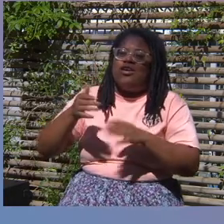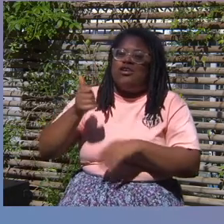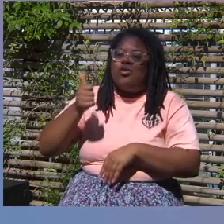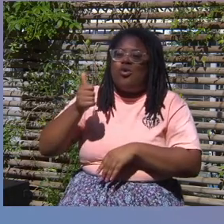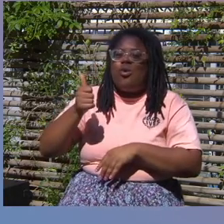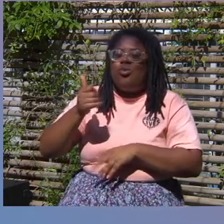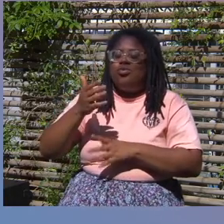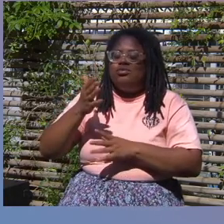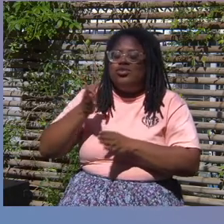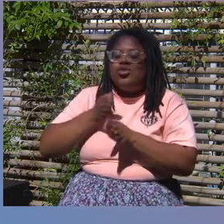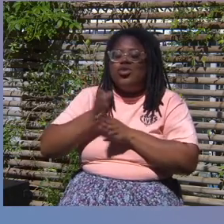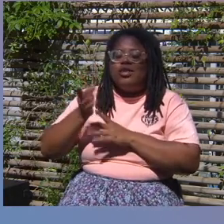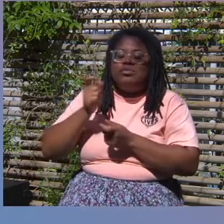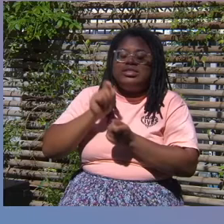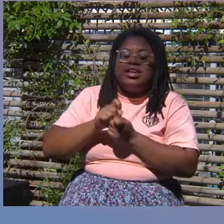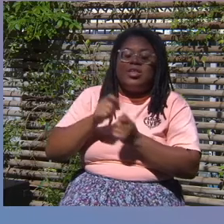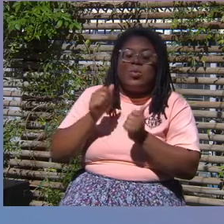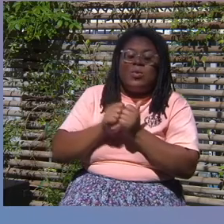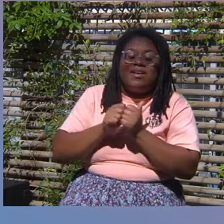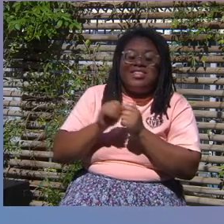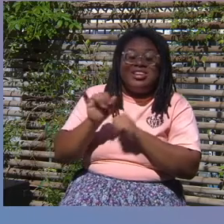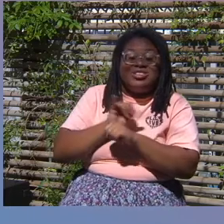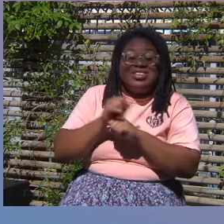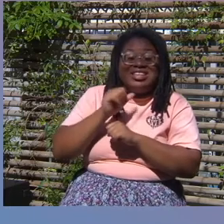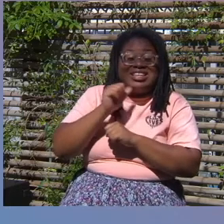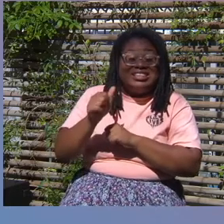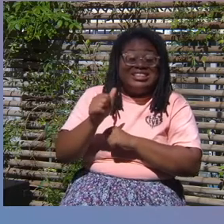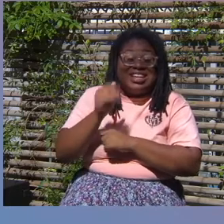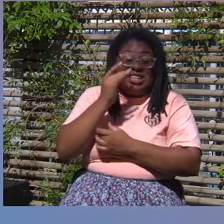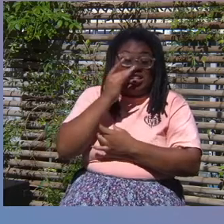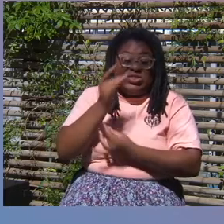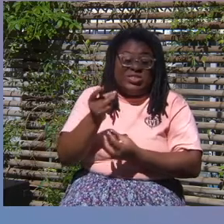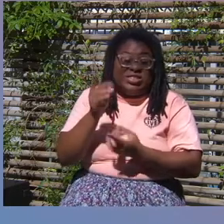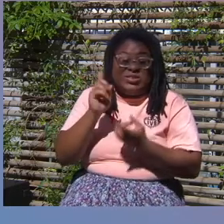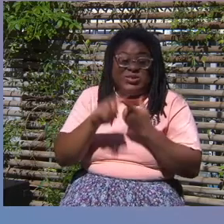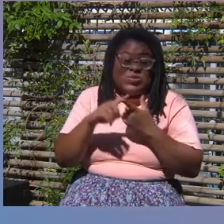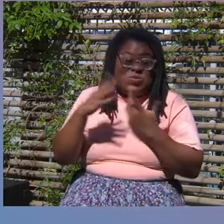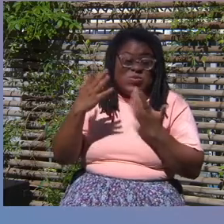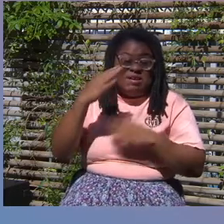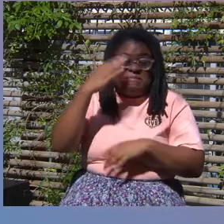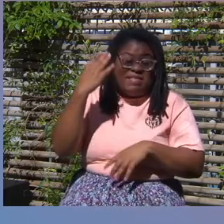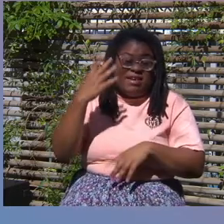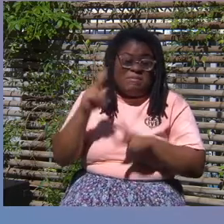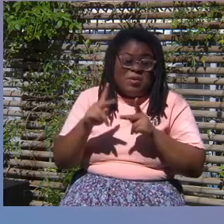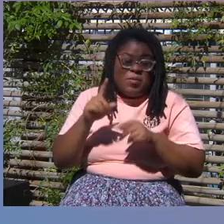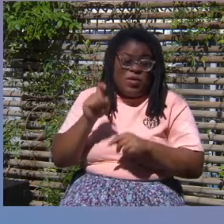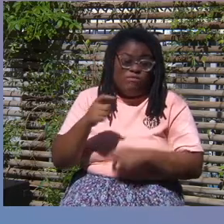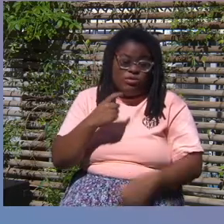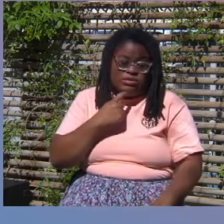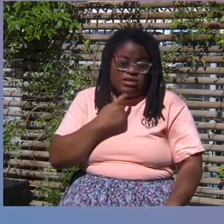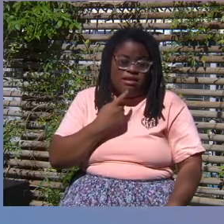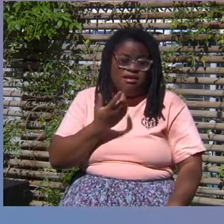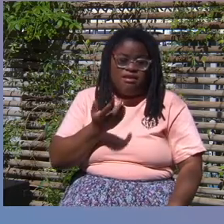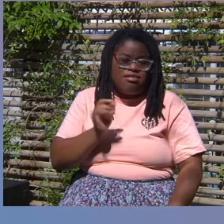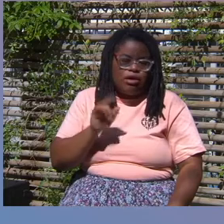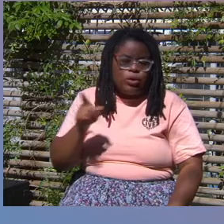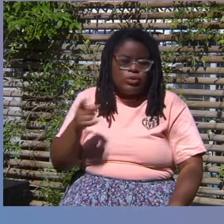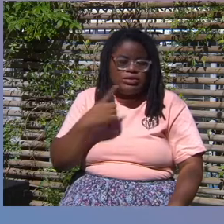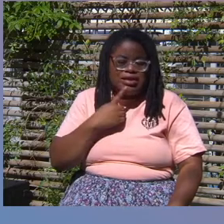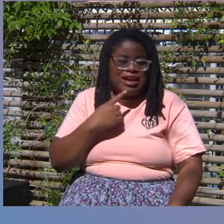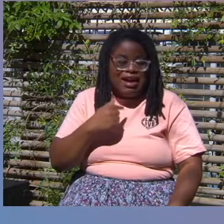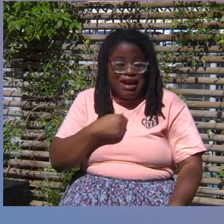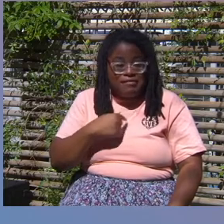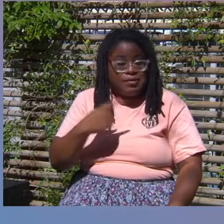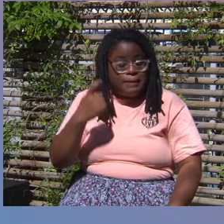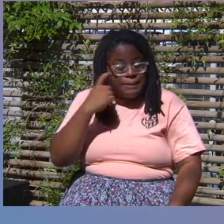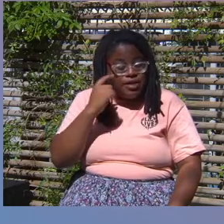own career, particularly in an industry that's not super interested in what Black folks have to say, much like what you're saying about, I